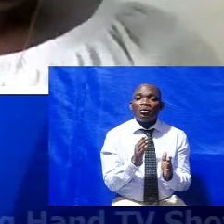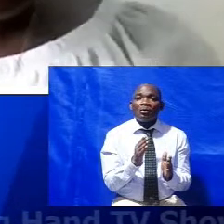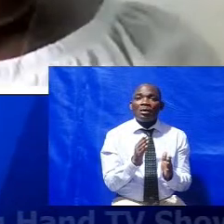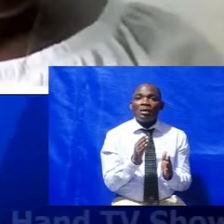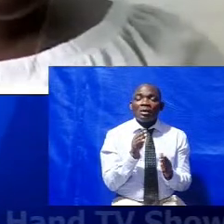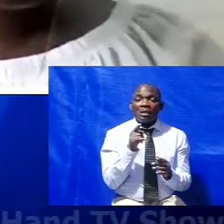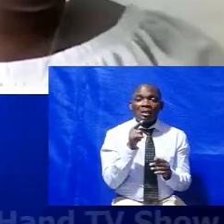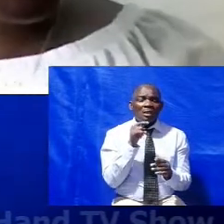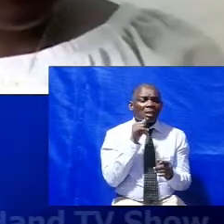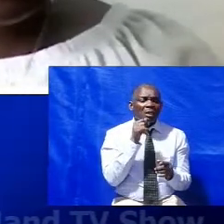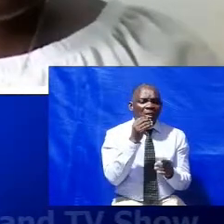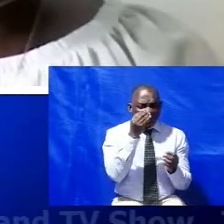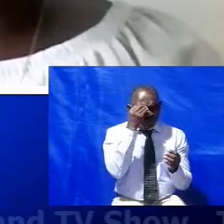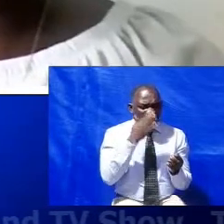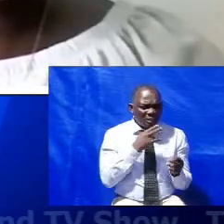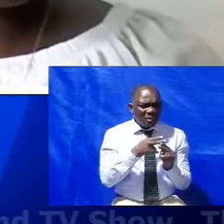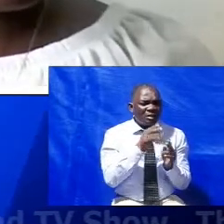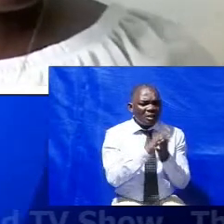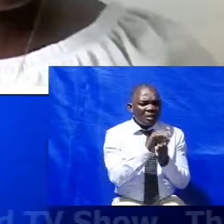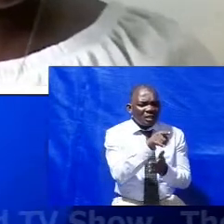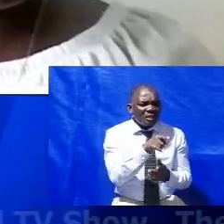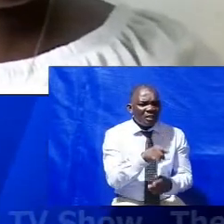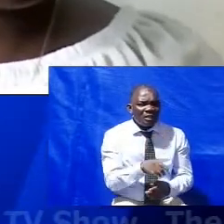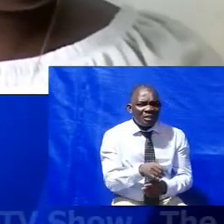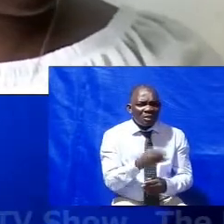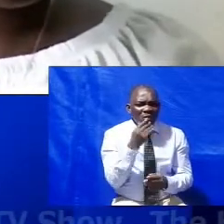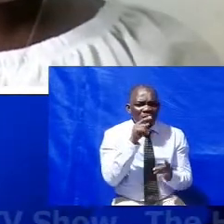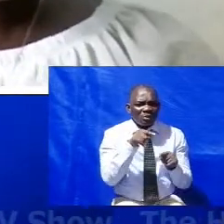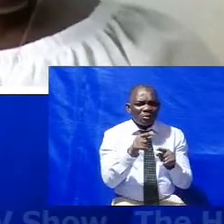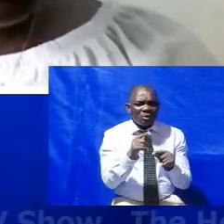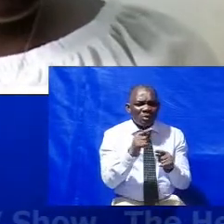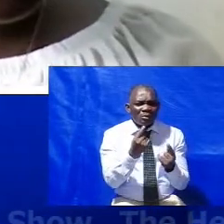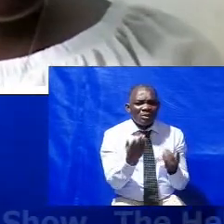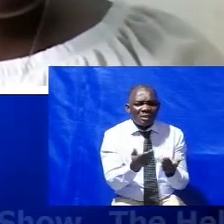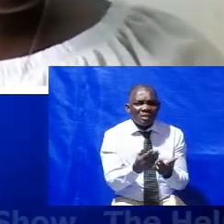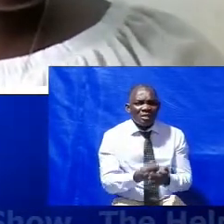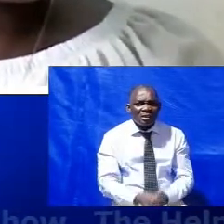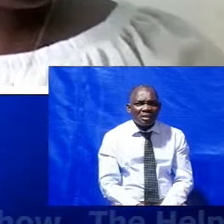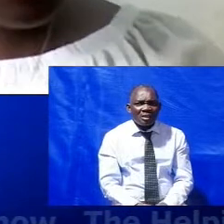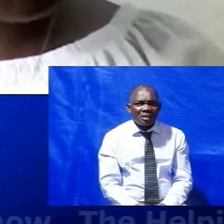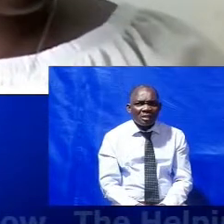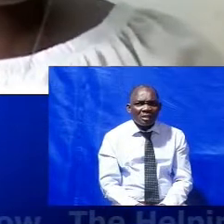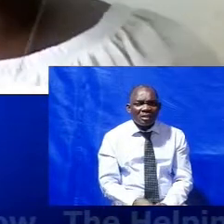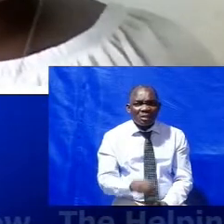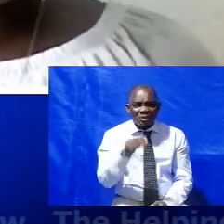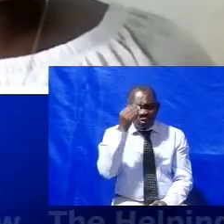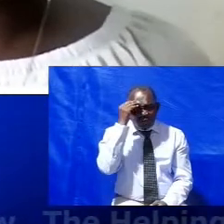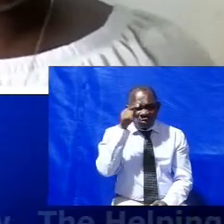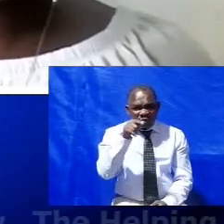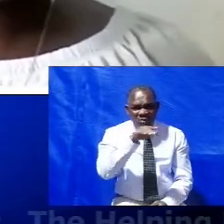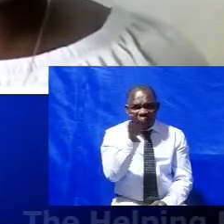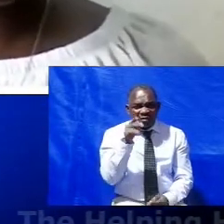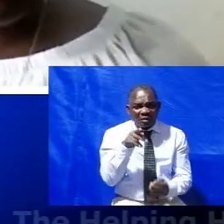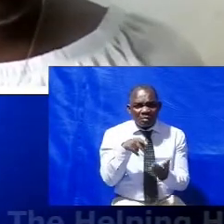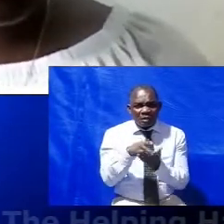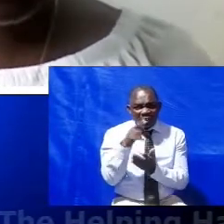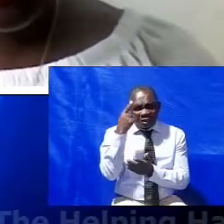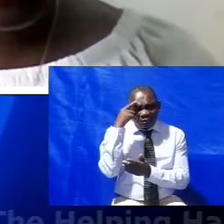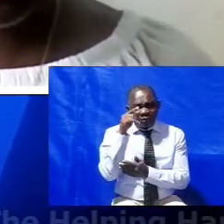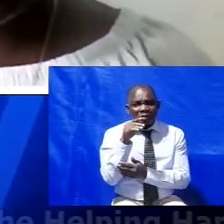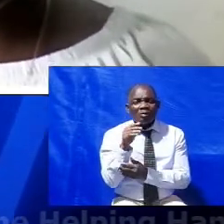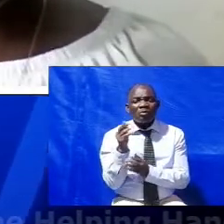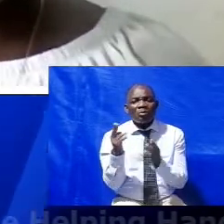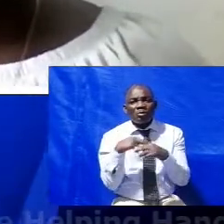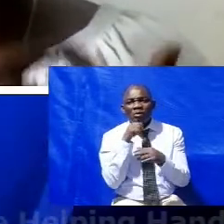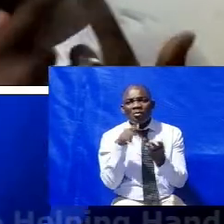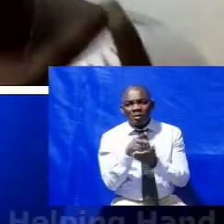And then he knew my name, so he asked me, Deborah, what are you doing on Mercy's bed? Because they knew I had not paid for